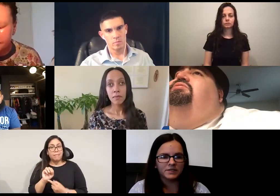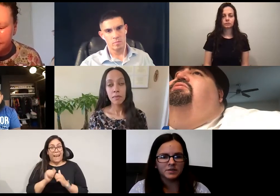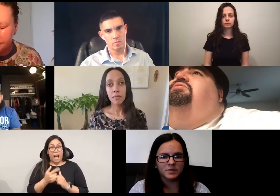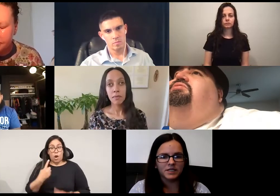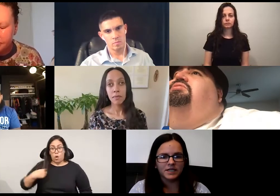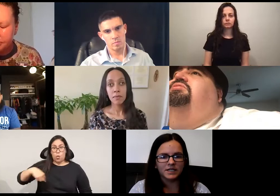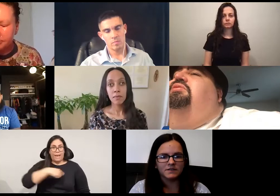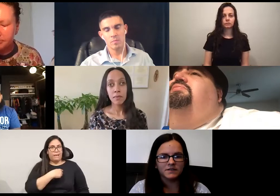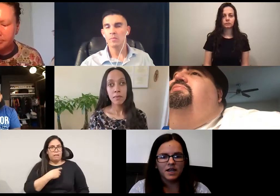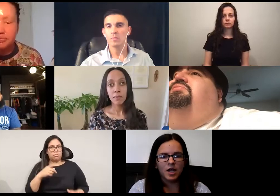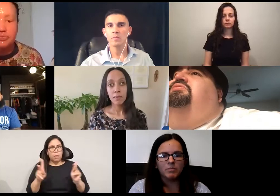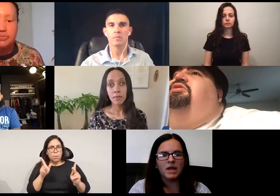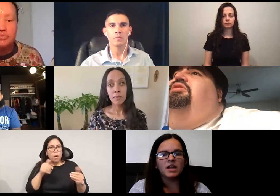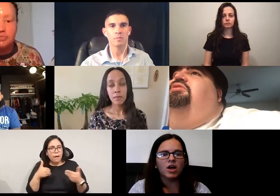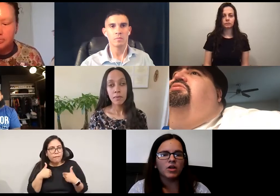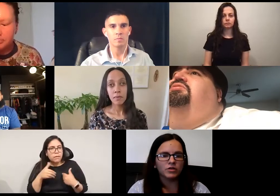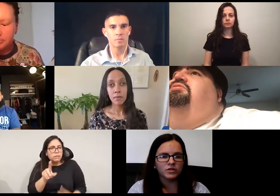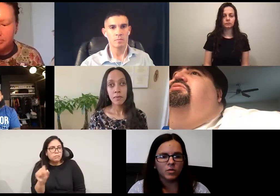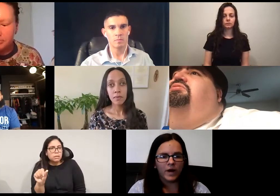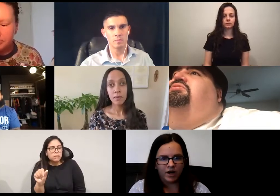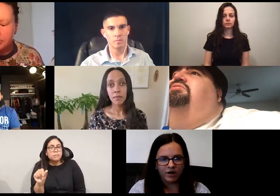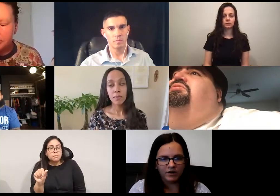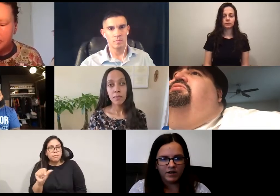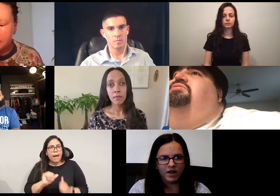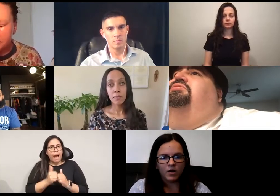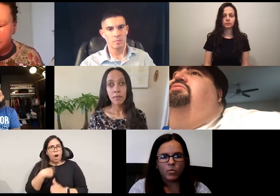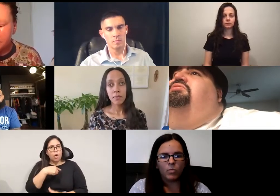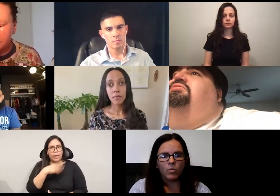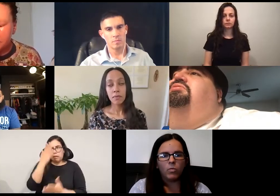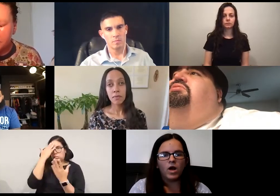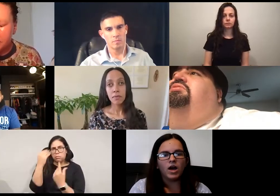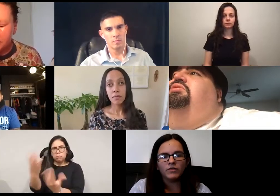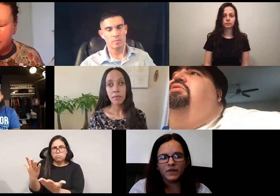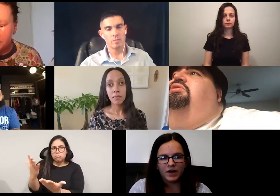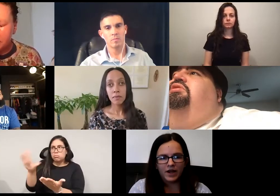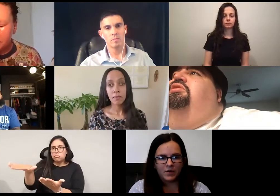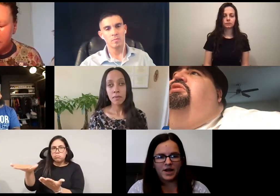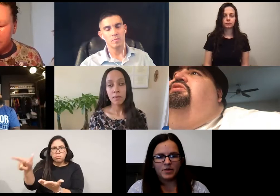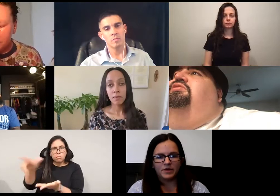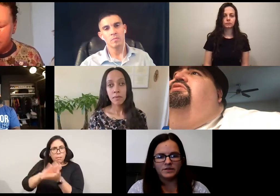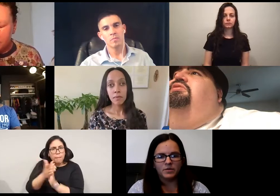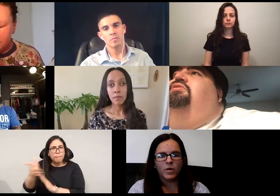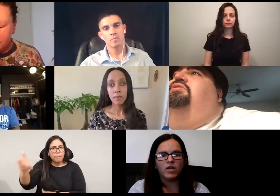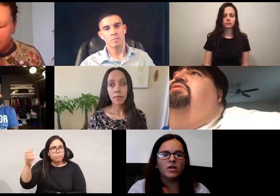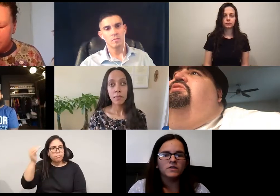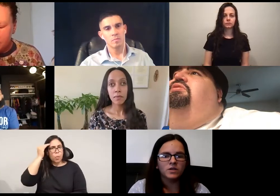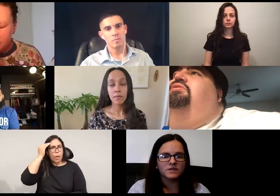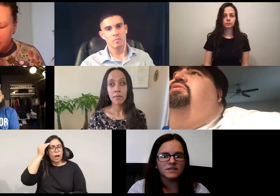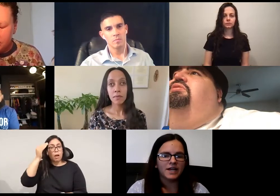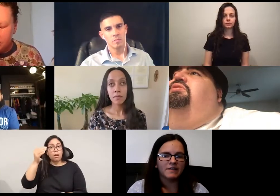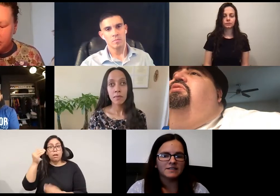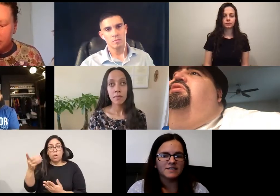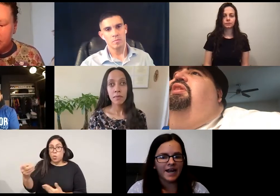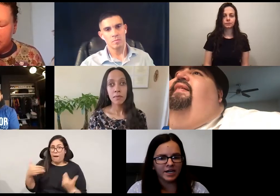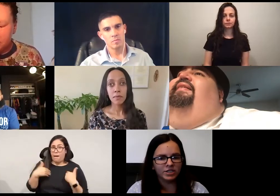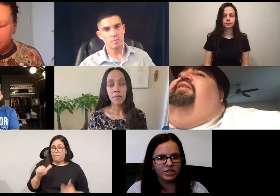persons with disabilities make others aware of their own ableism while also